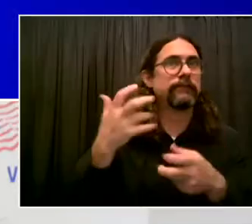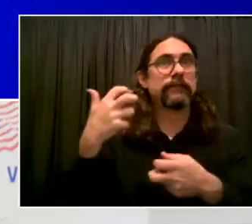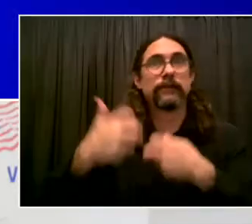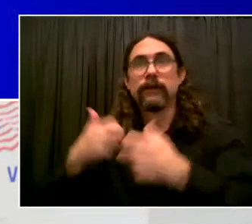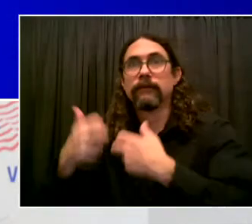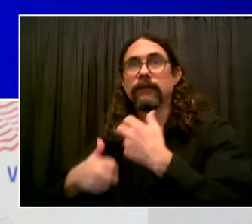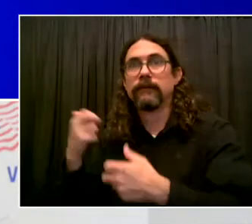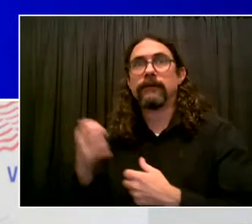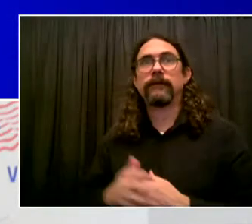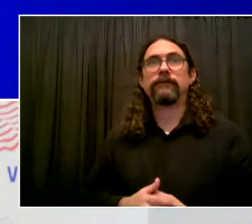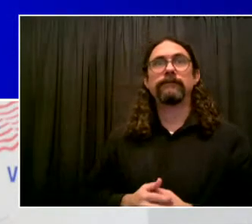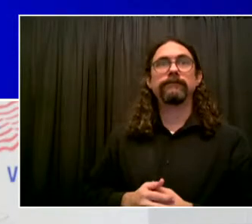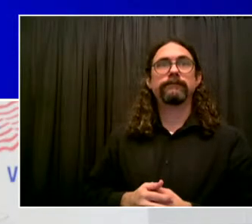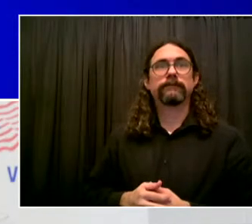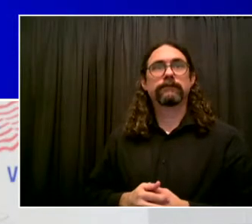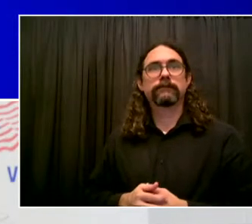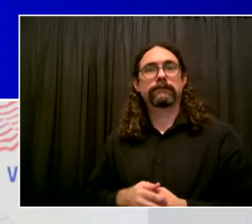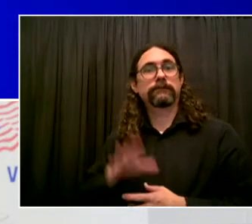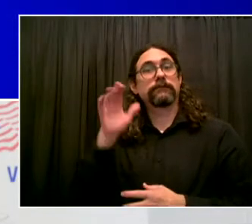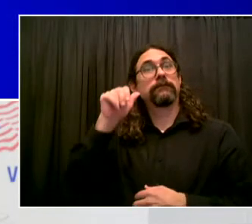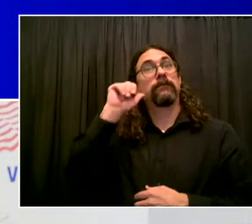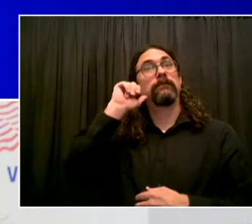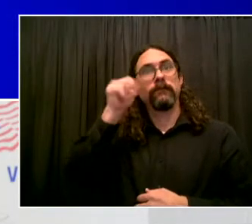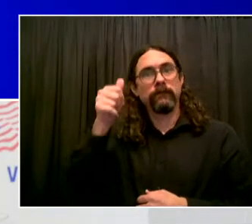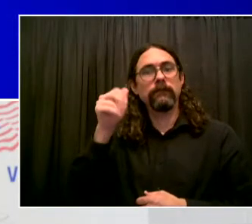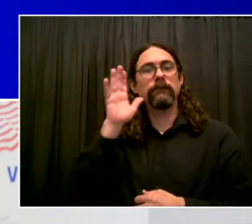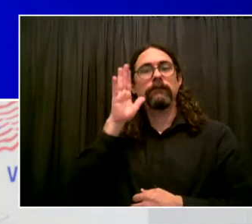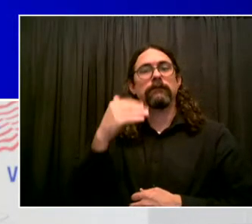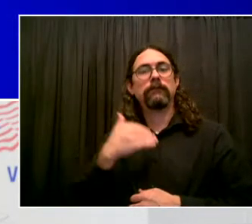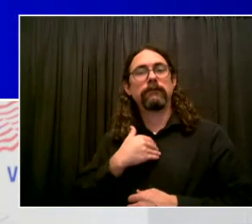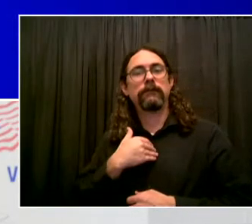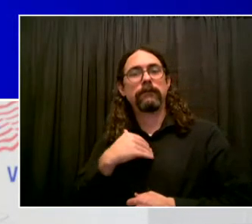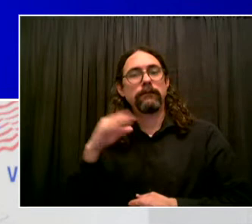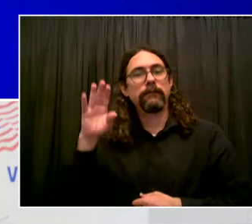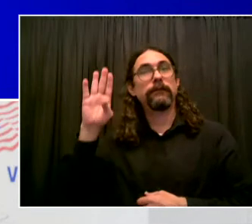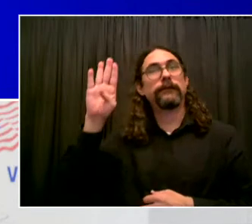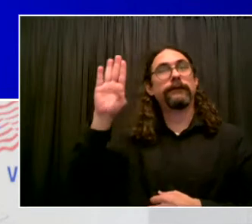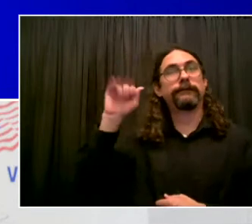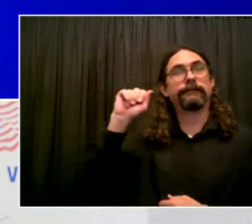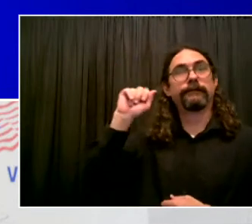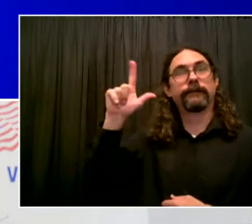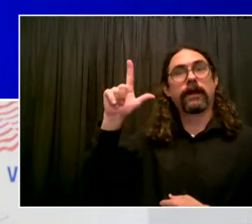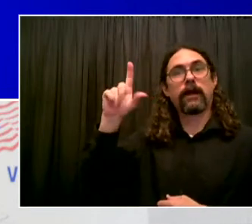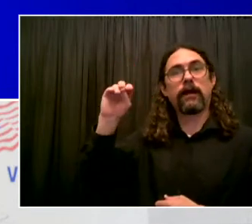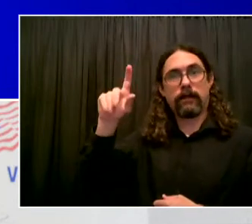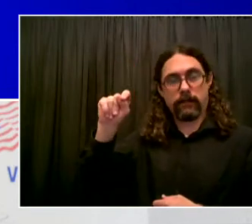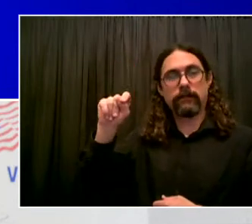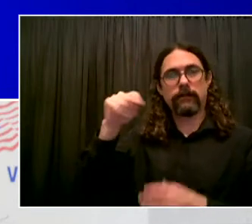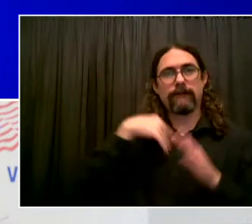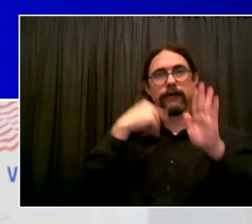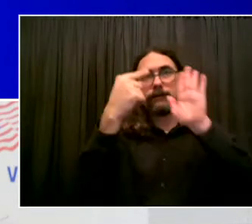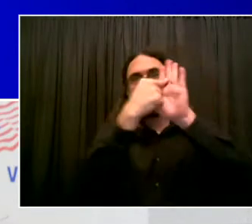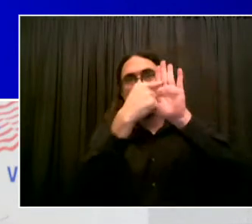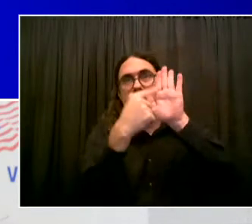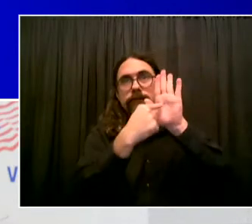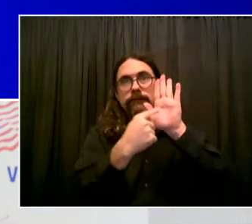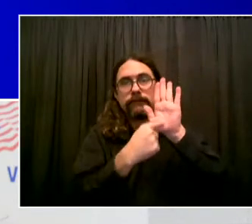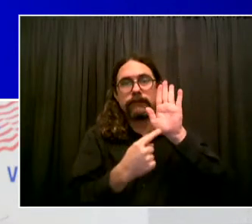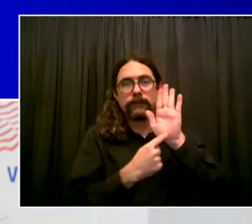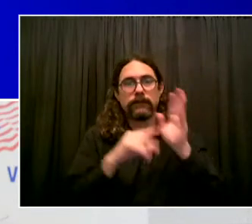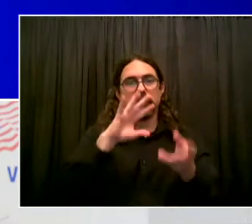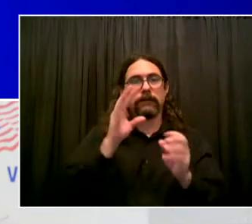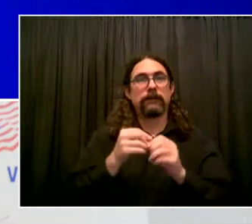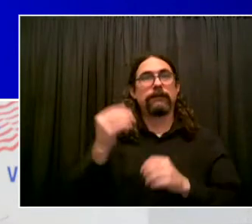easier. And we need to do that. I got to say, even in the middle of COVID, our Democracy NYC team was out there encouraging people to